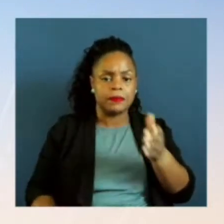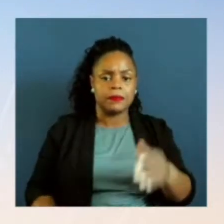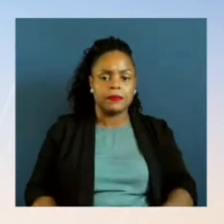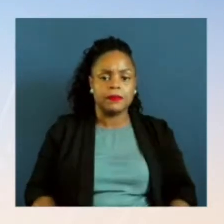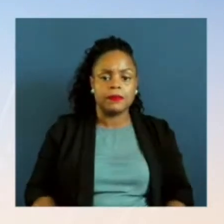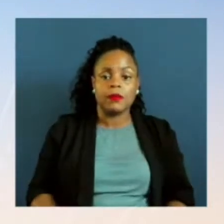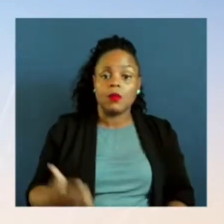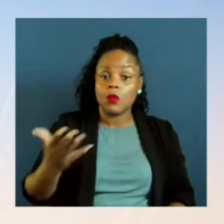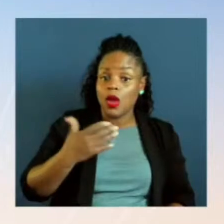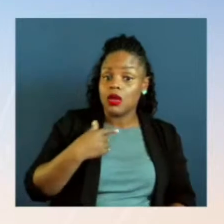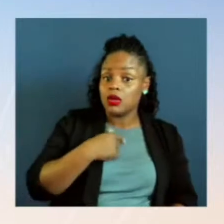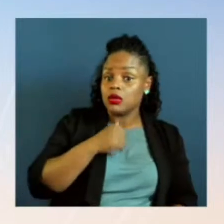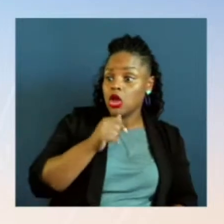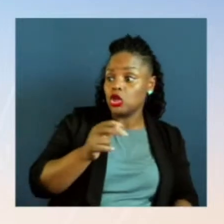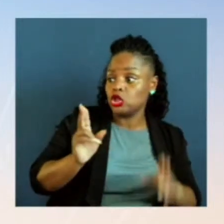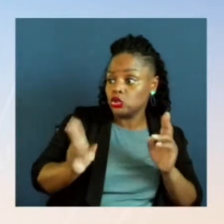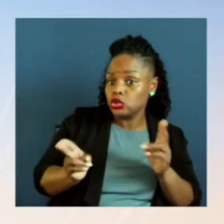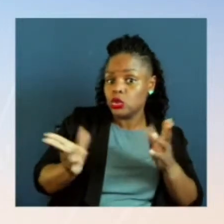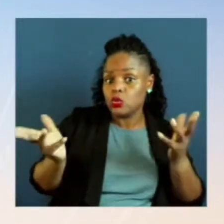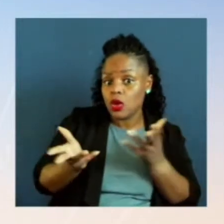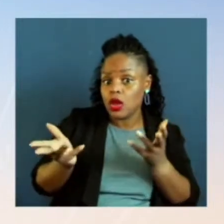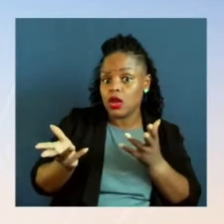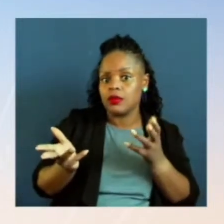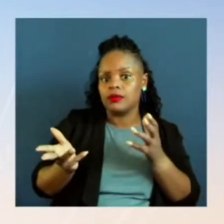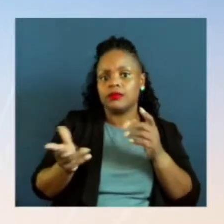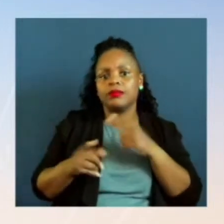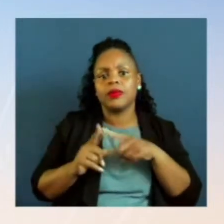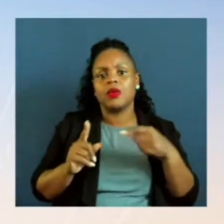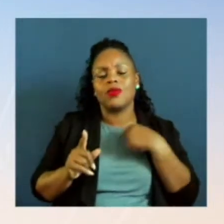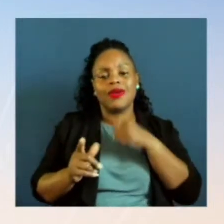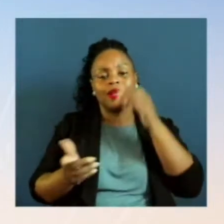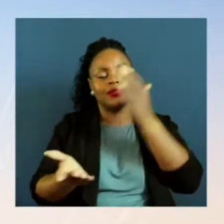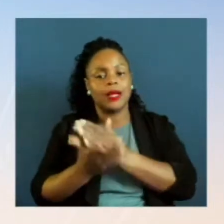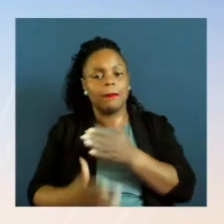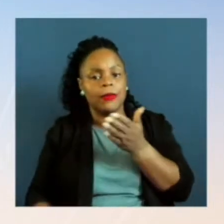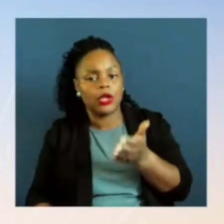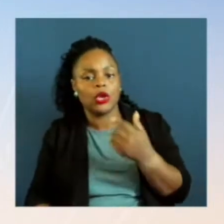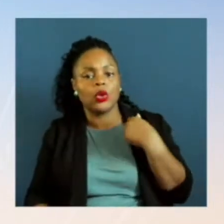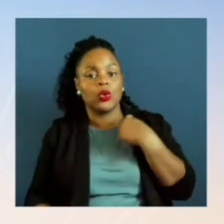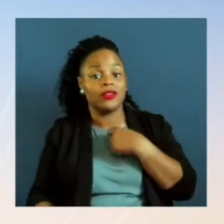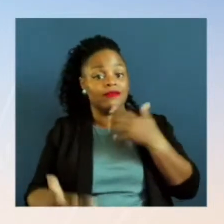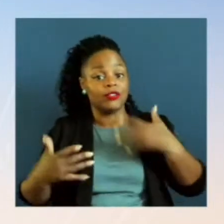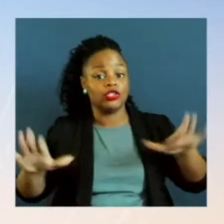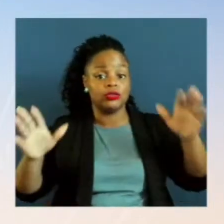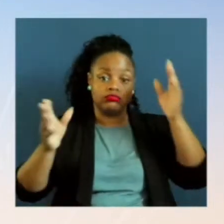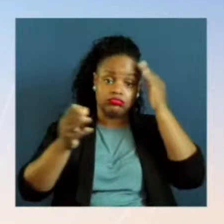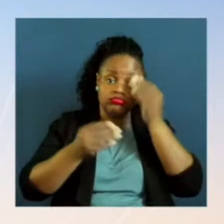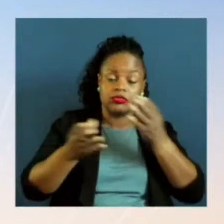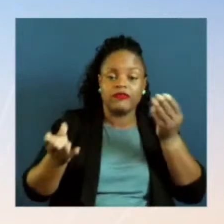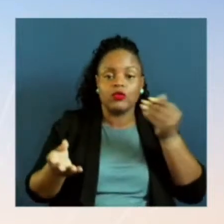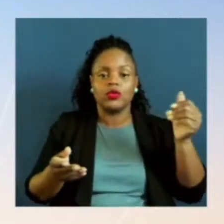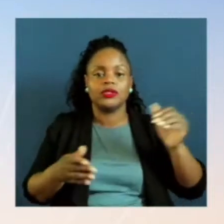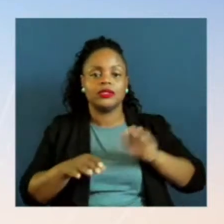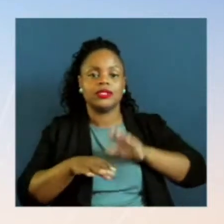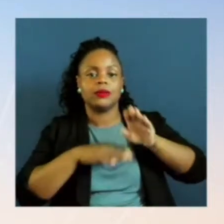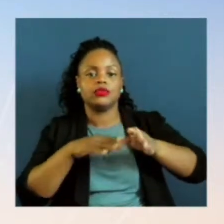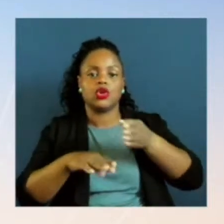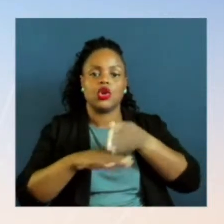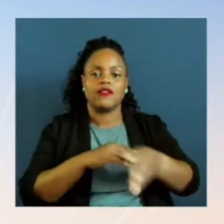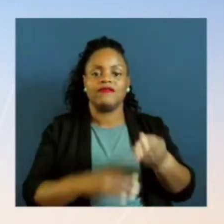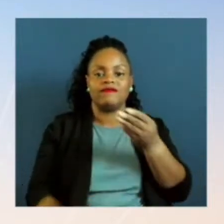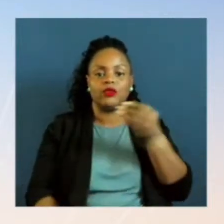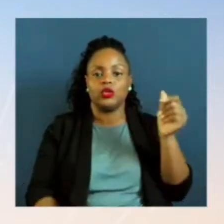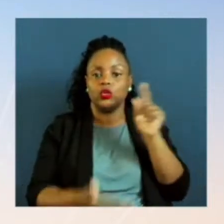stopping there. One of the steps we've taken, we've announced a few steps over the course of the last few weeks, is